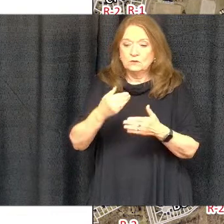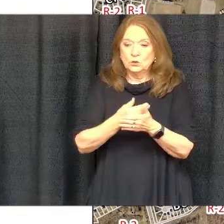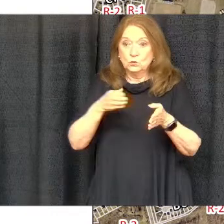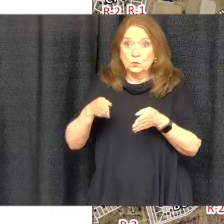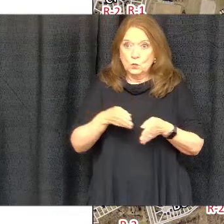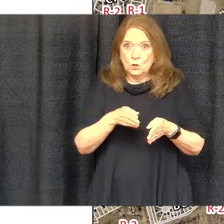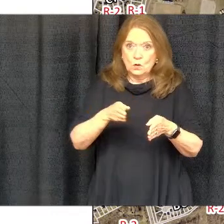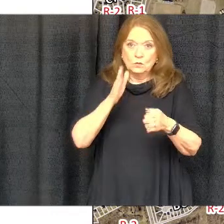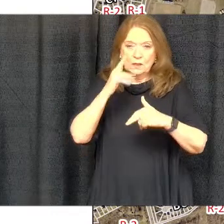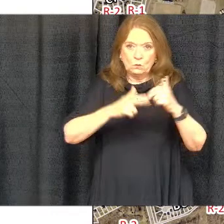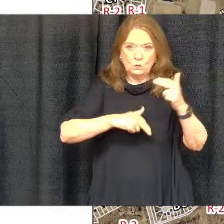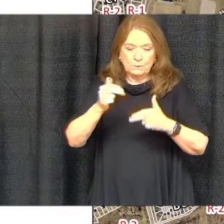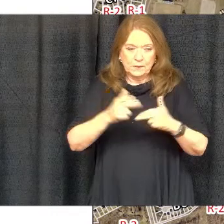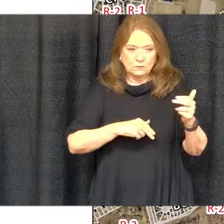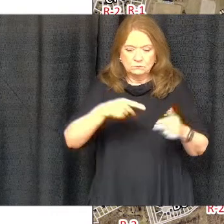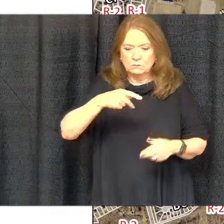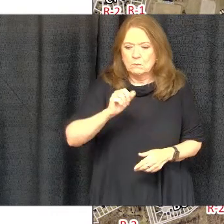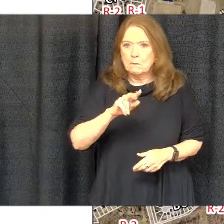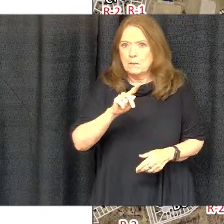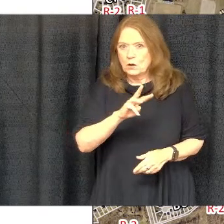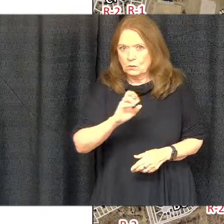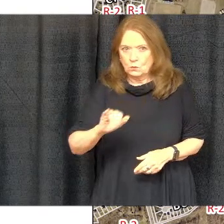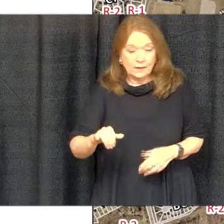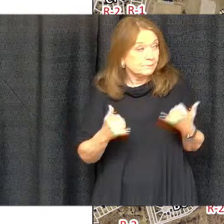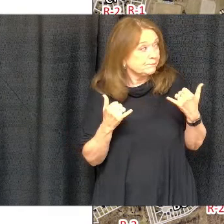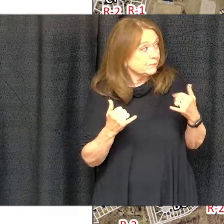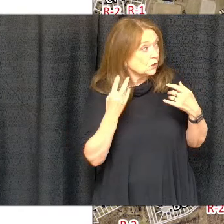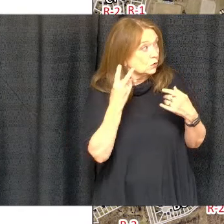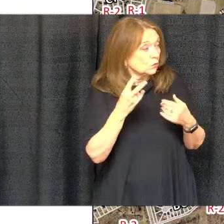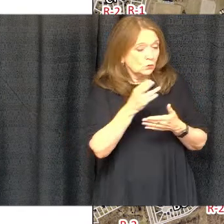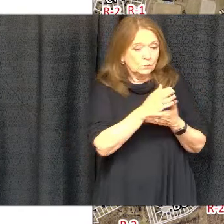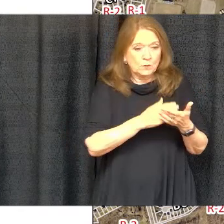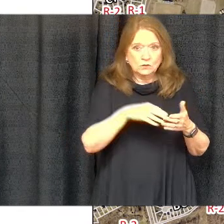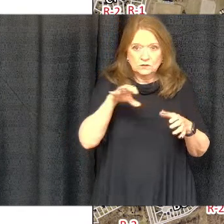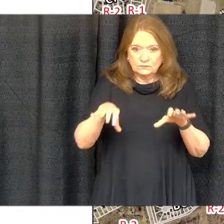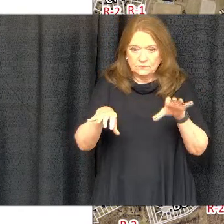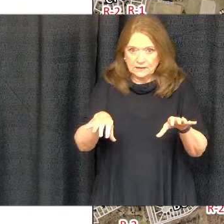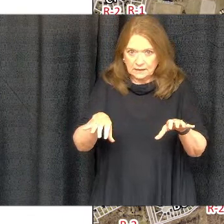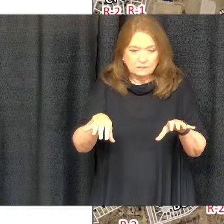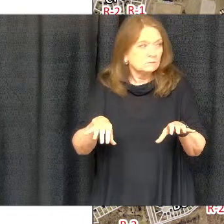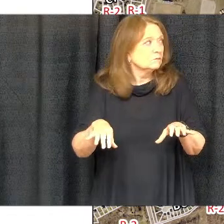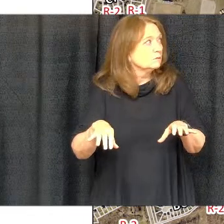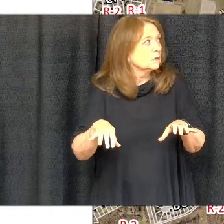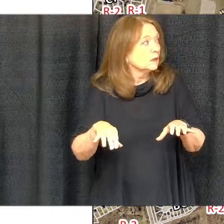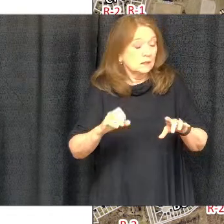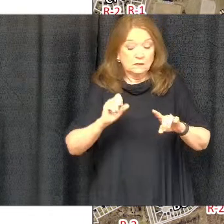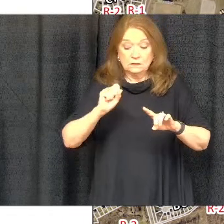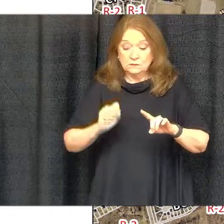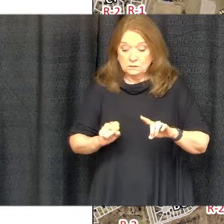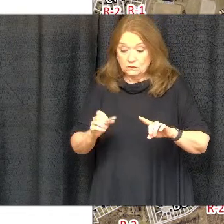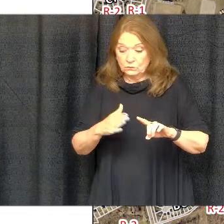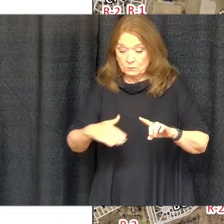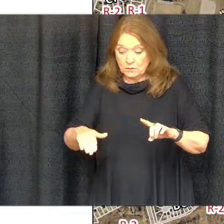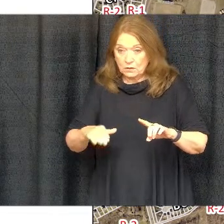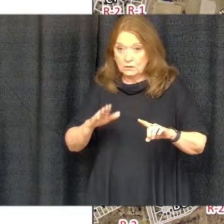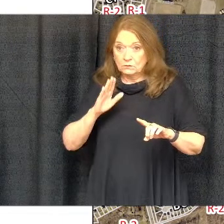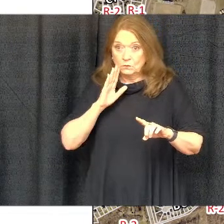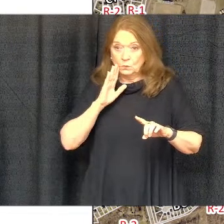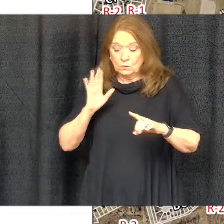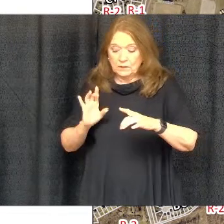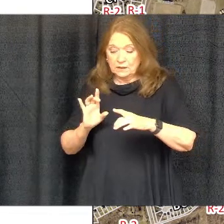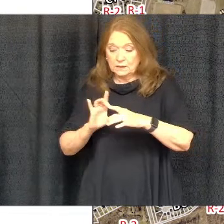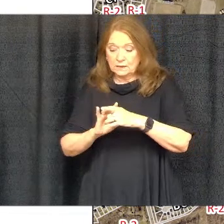12. It's currently 2 tracks connected by a narrow strip of land. The southern tract is planned to be bisected by the future Spring